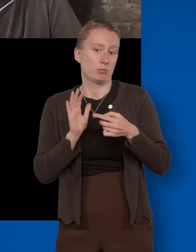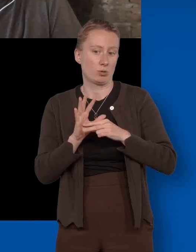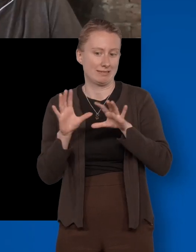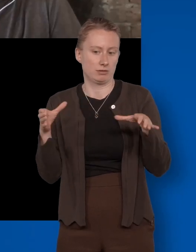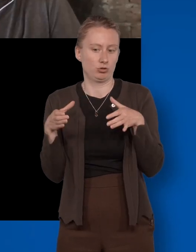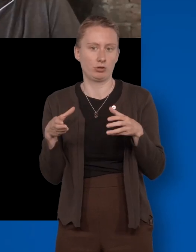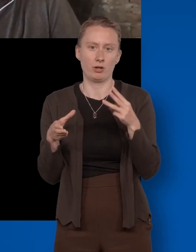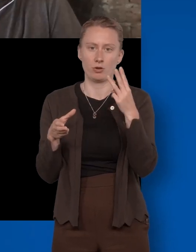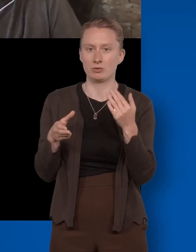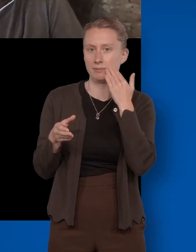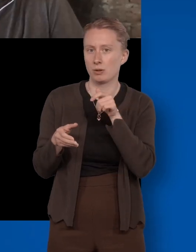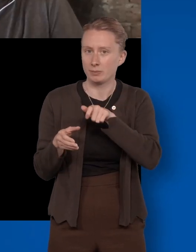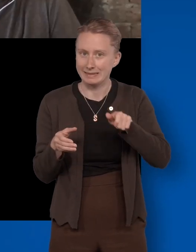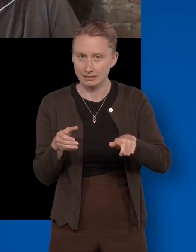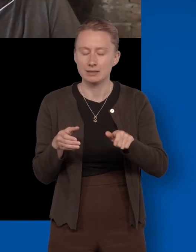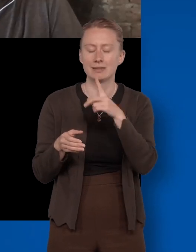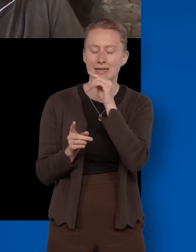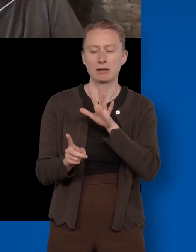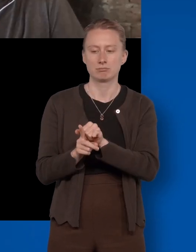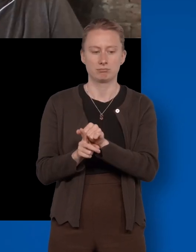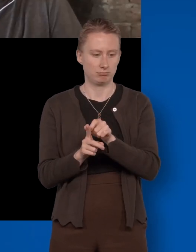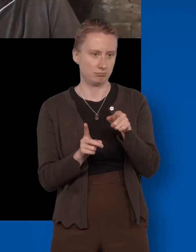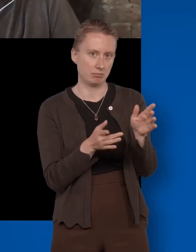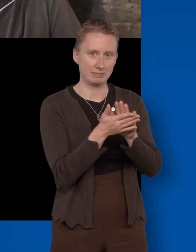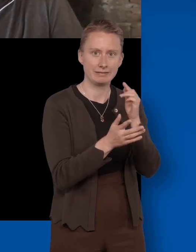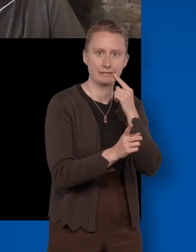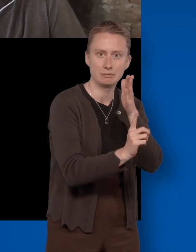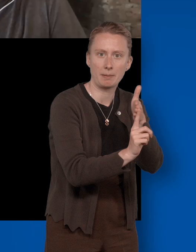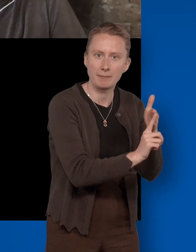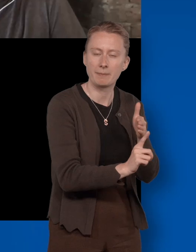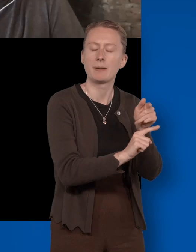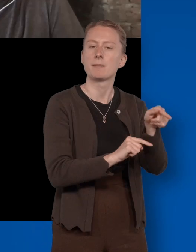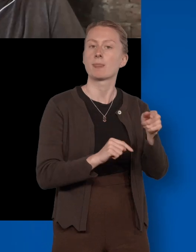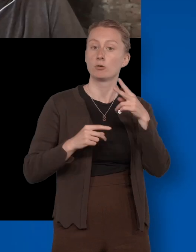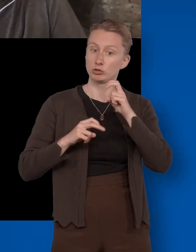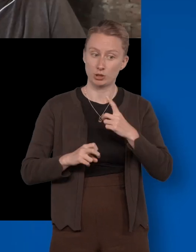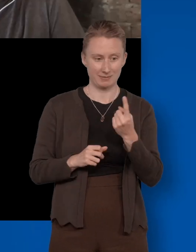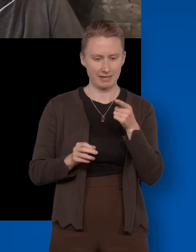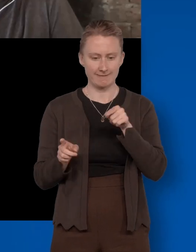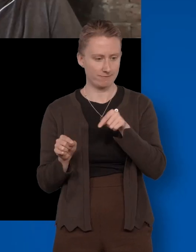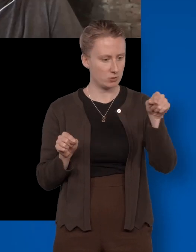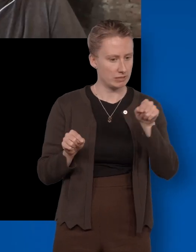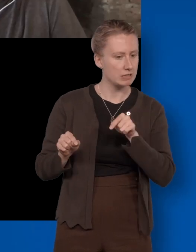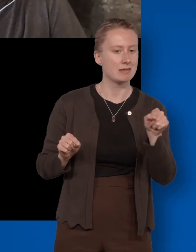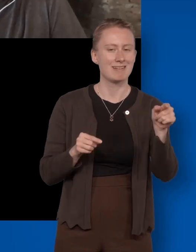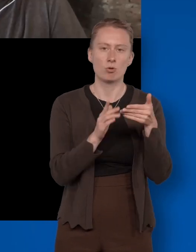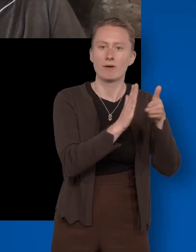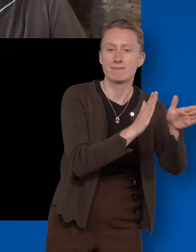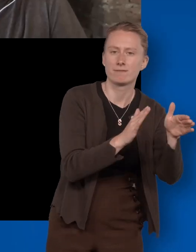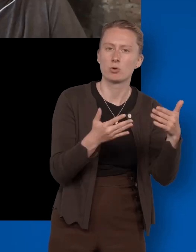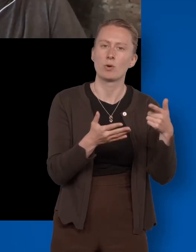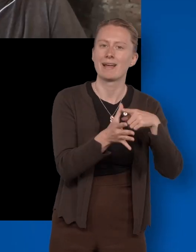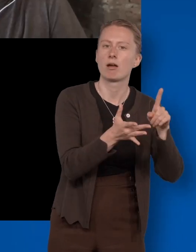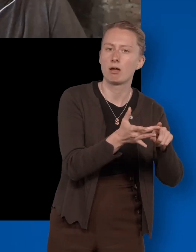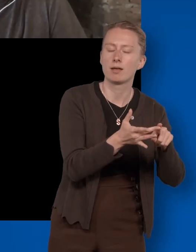your organization and you can see that, is that still a researcher having to make that intervention?